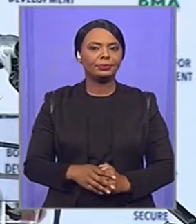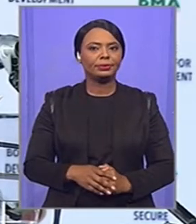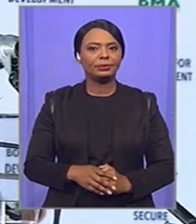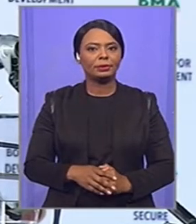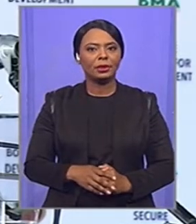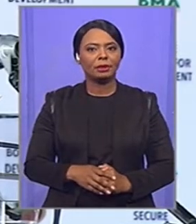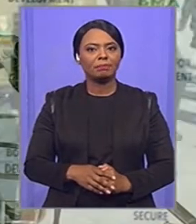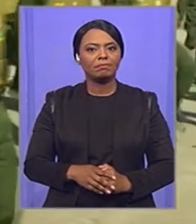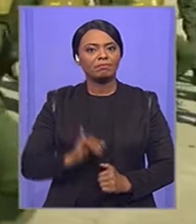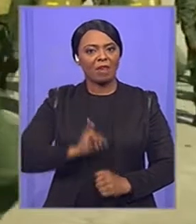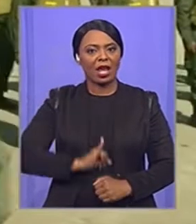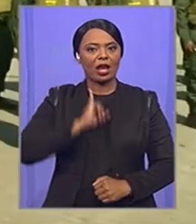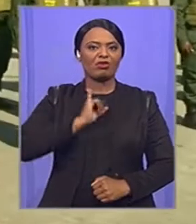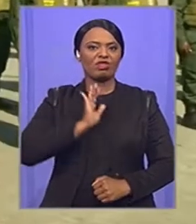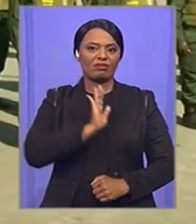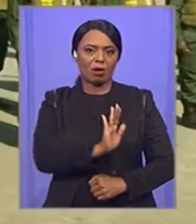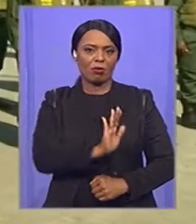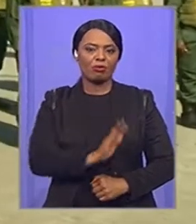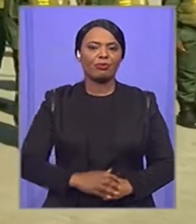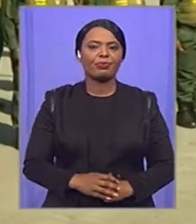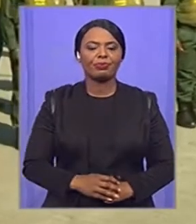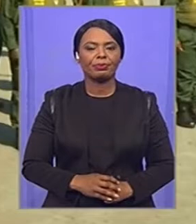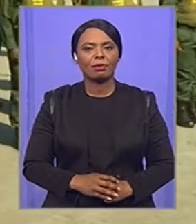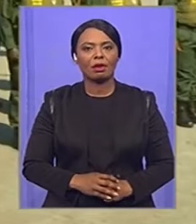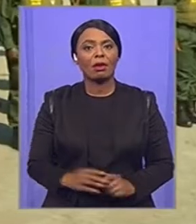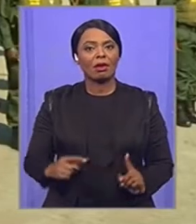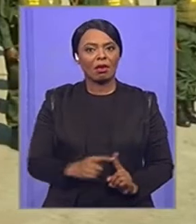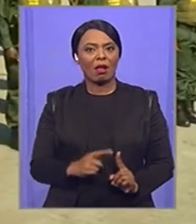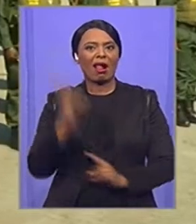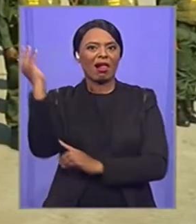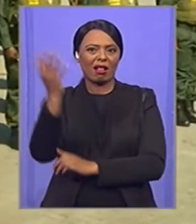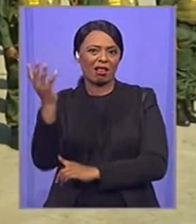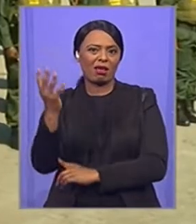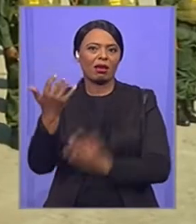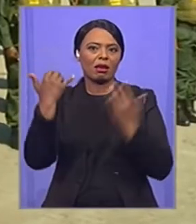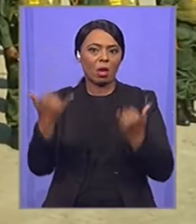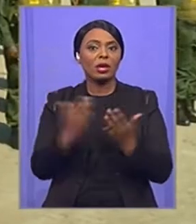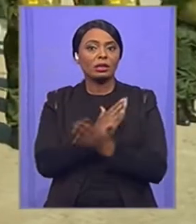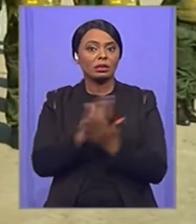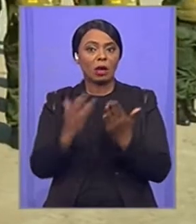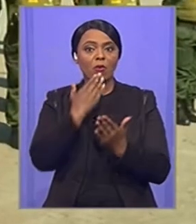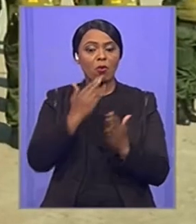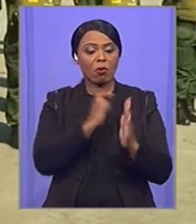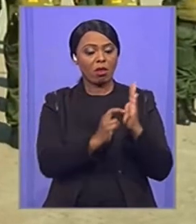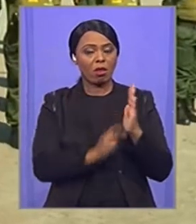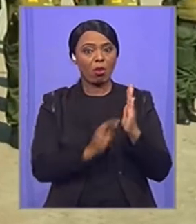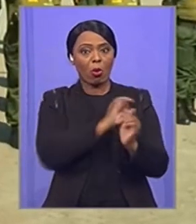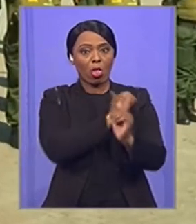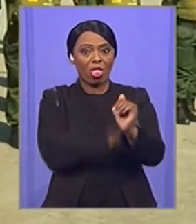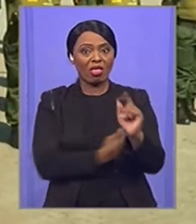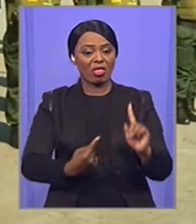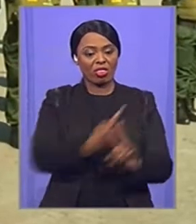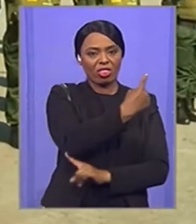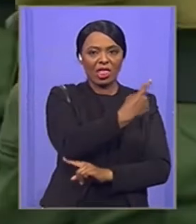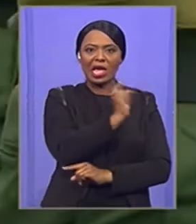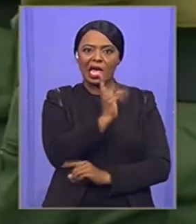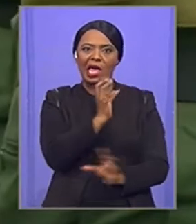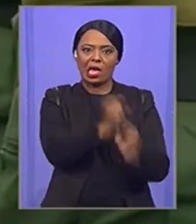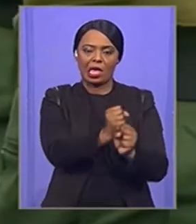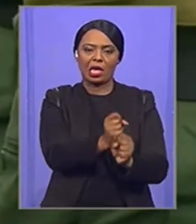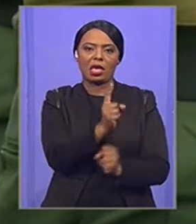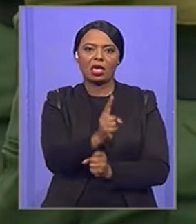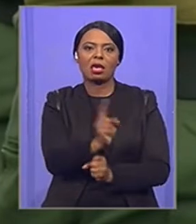their integrity. Motsoaledi o boletše a sa metše mare gore bao ba tshelago molao wa naga ba ka se sa o beša wa tuka. O re go